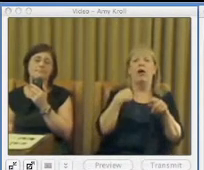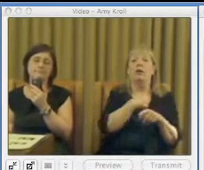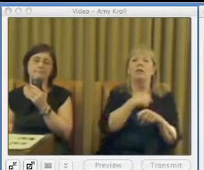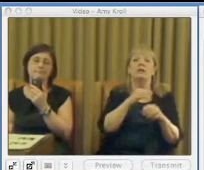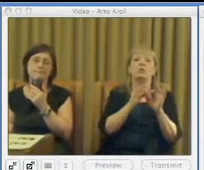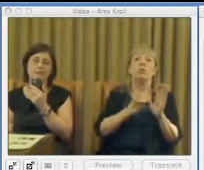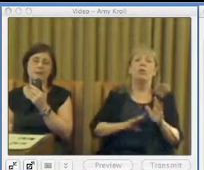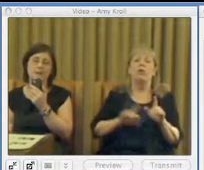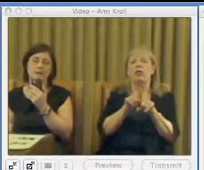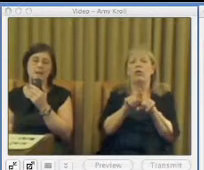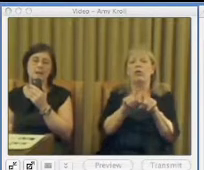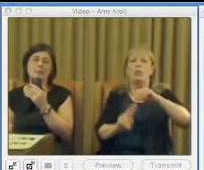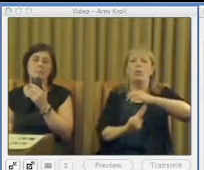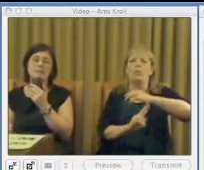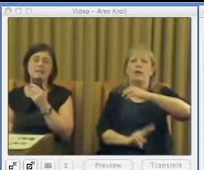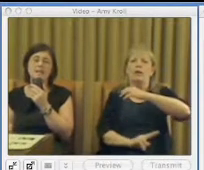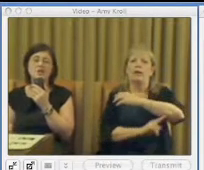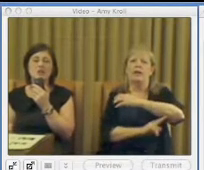bridge.